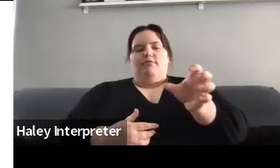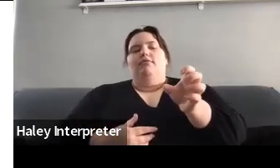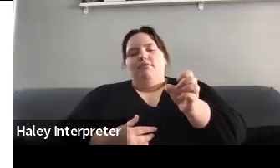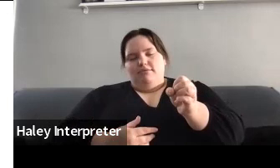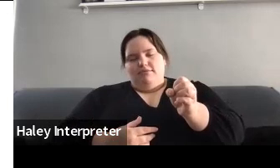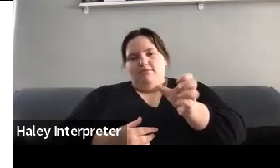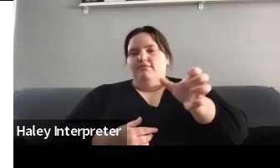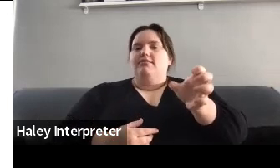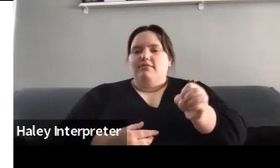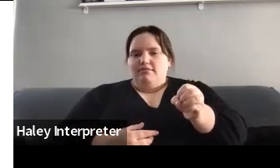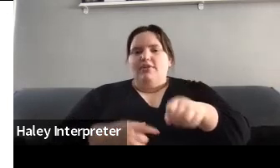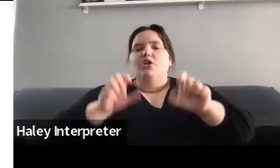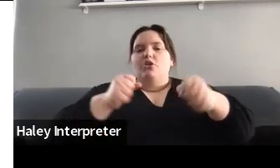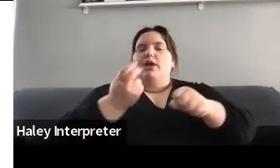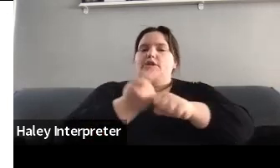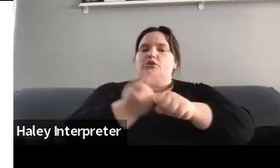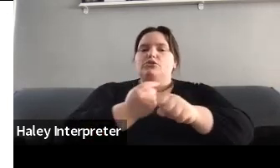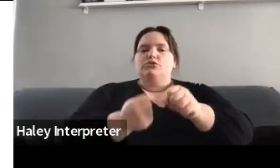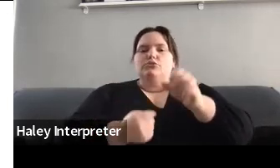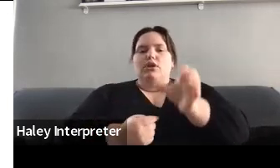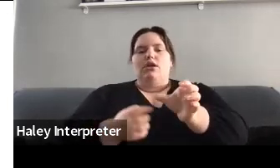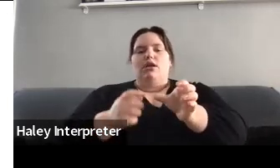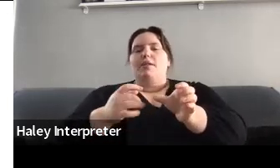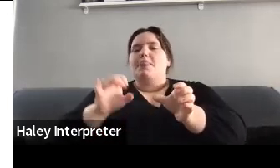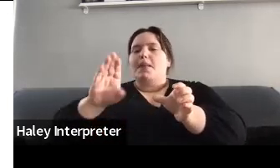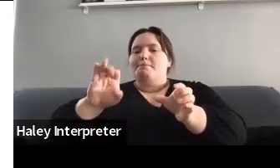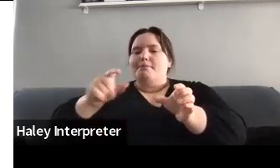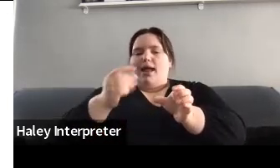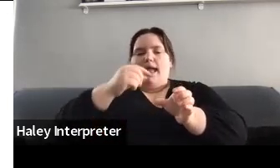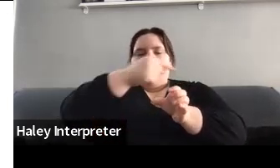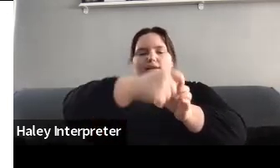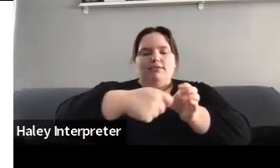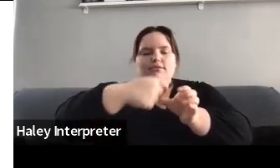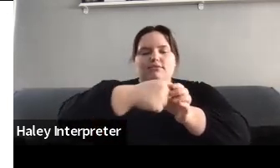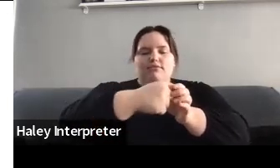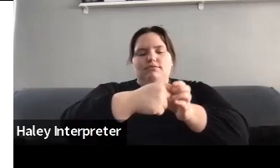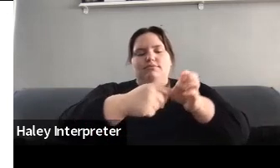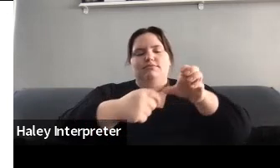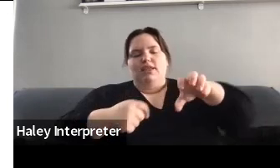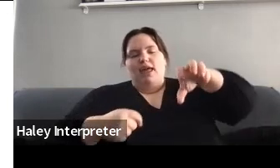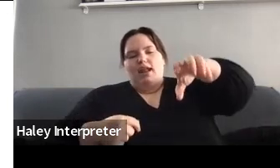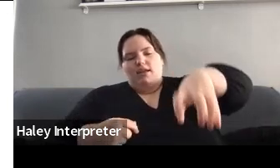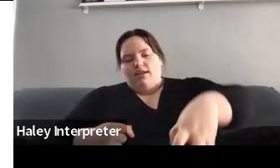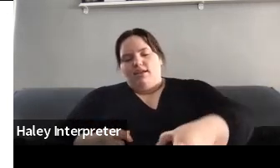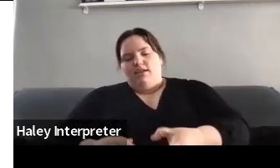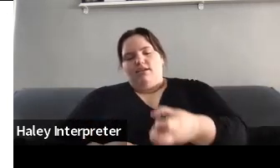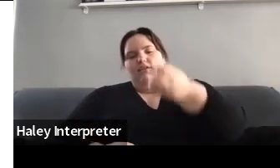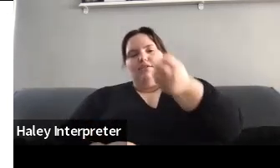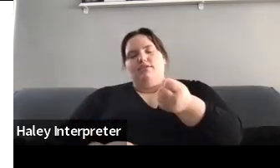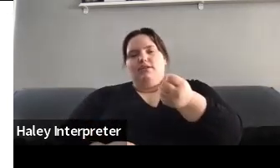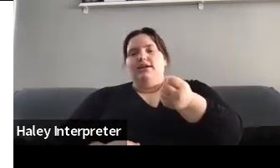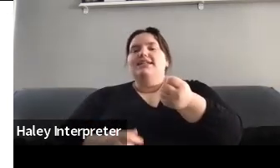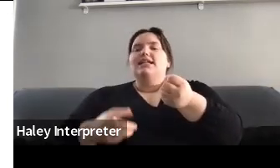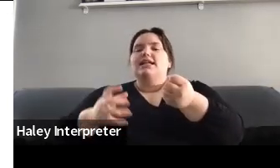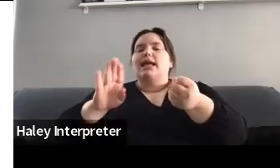a bag around those and then pick up the waste with the scoop, flip it over, take the